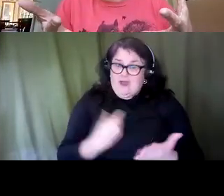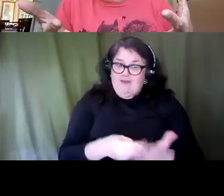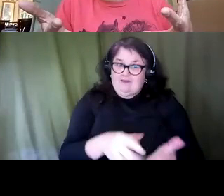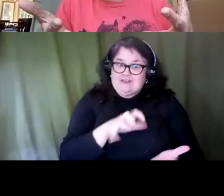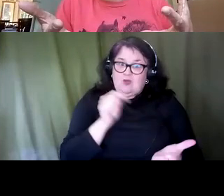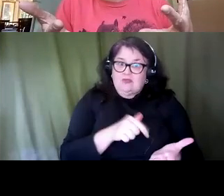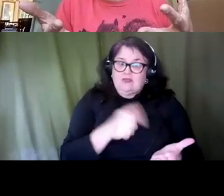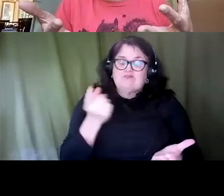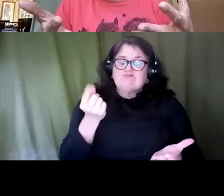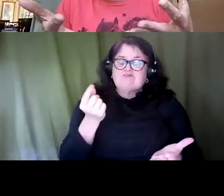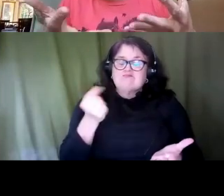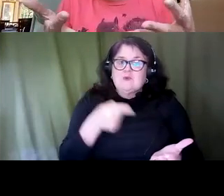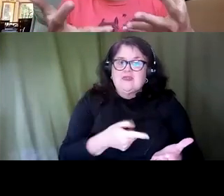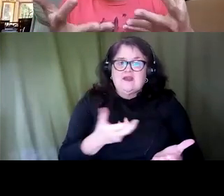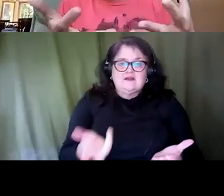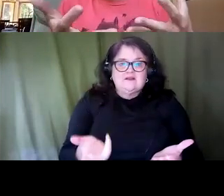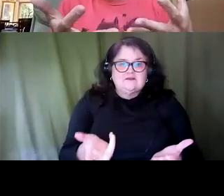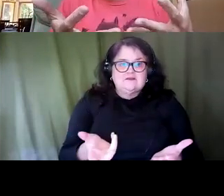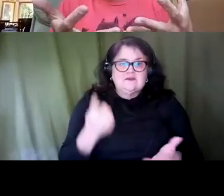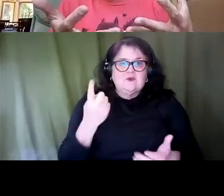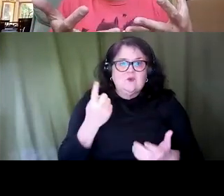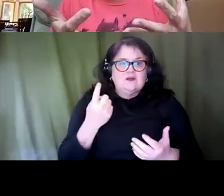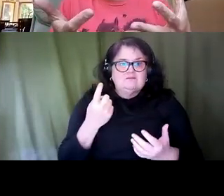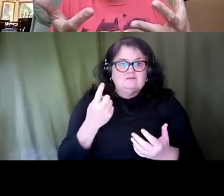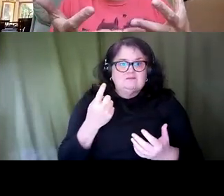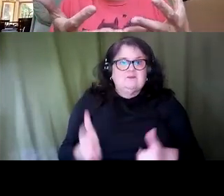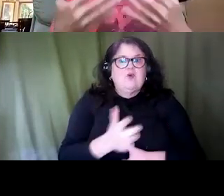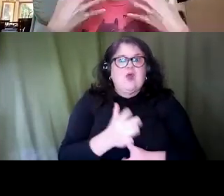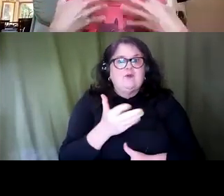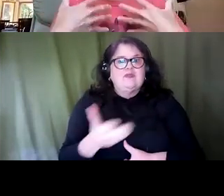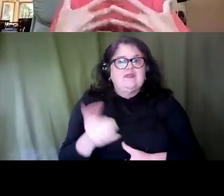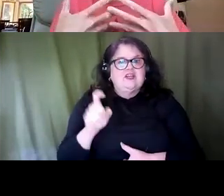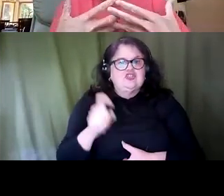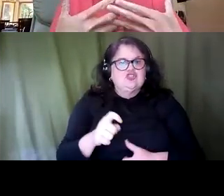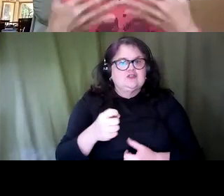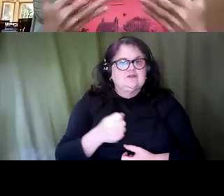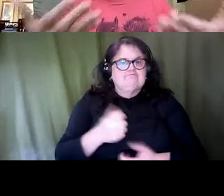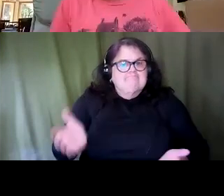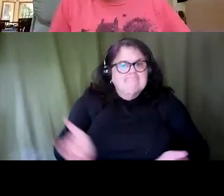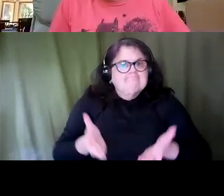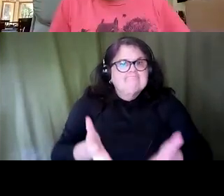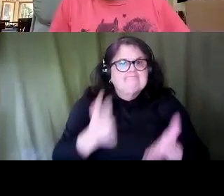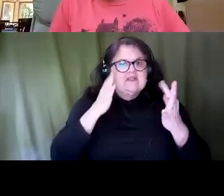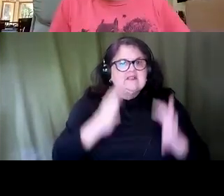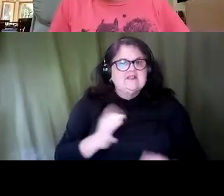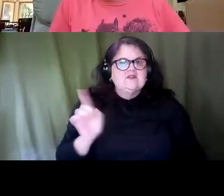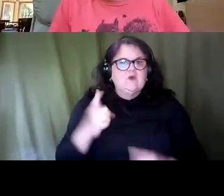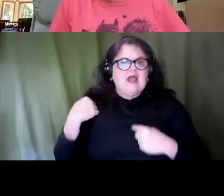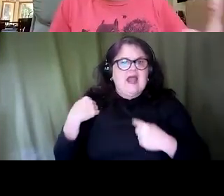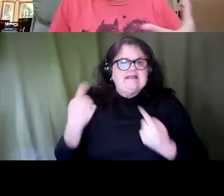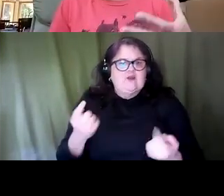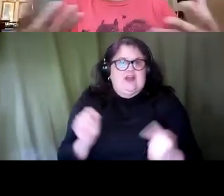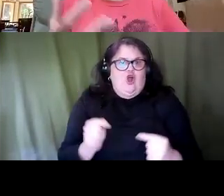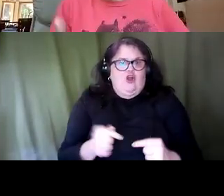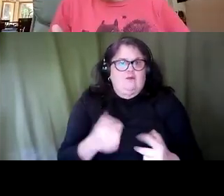should it go? I think one of the primary things that should drive the decision about where it goes is like, where has there been harm? Where